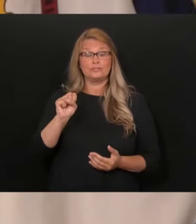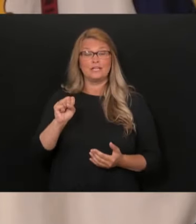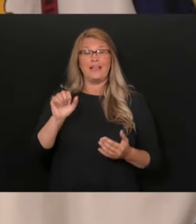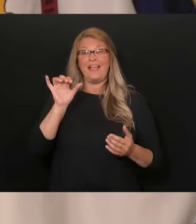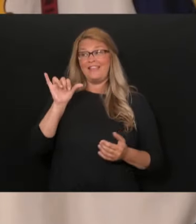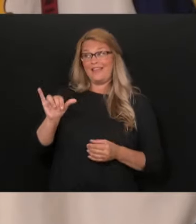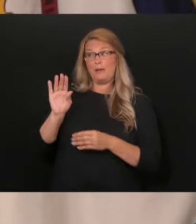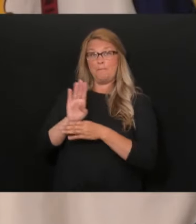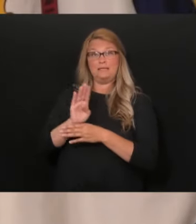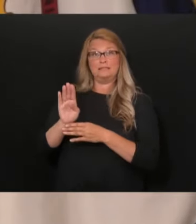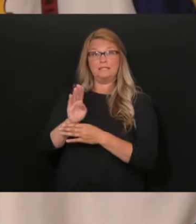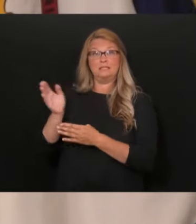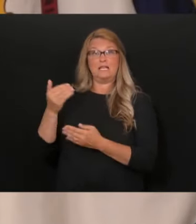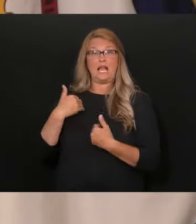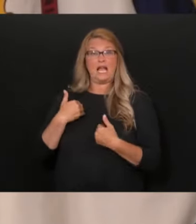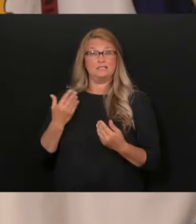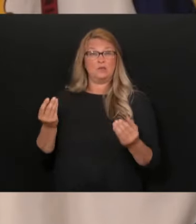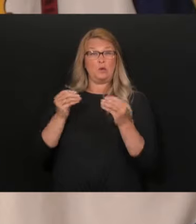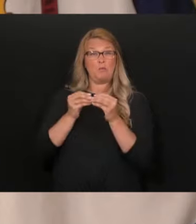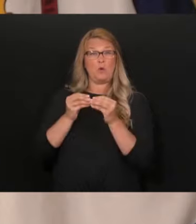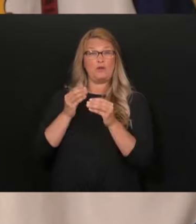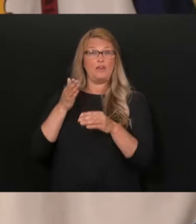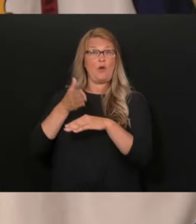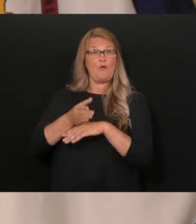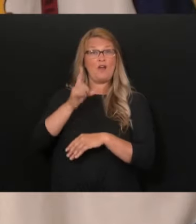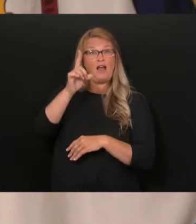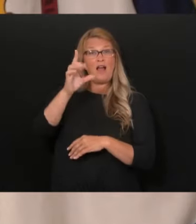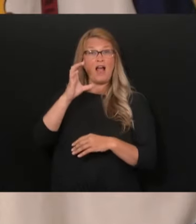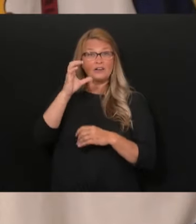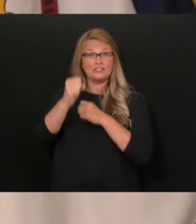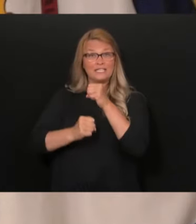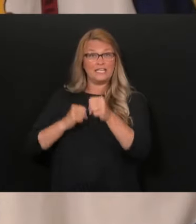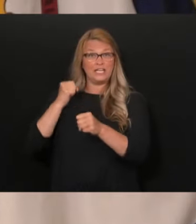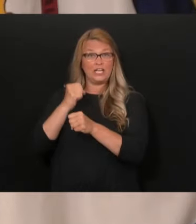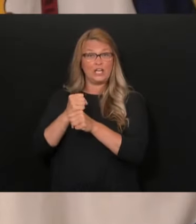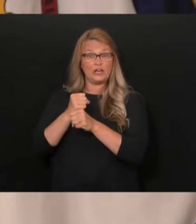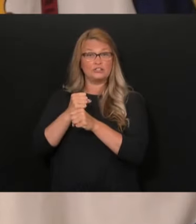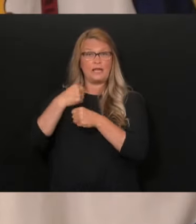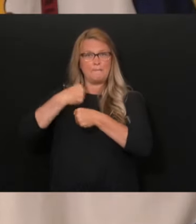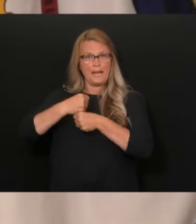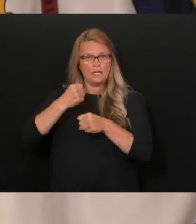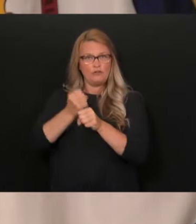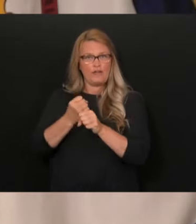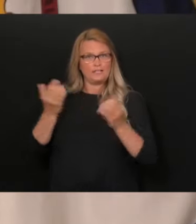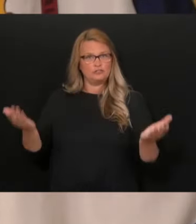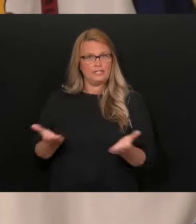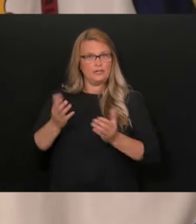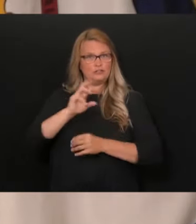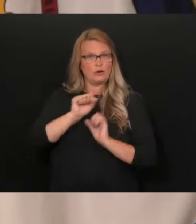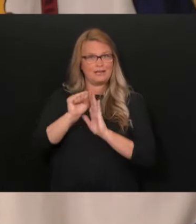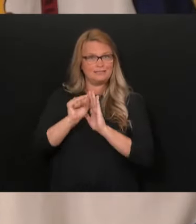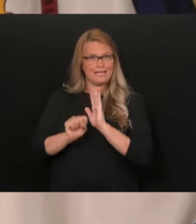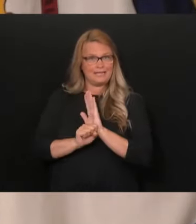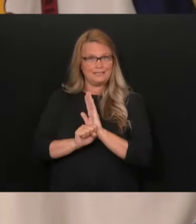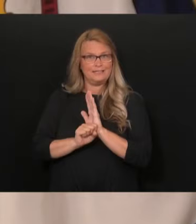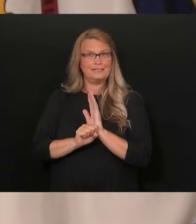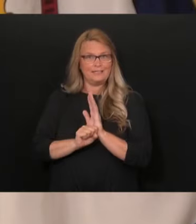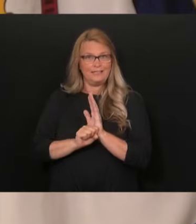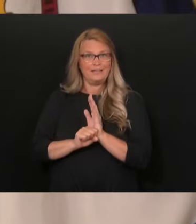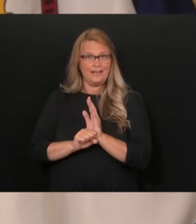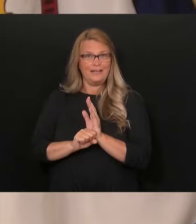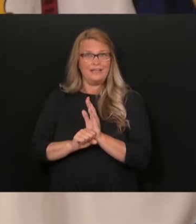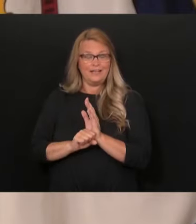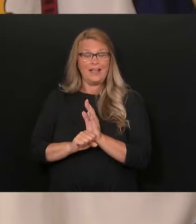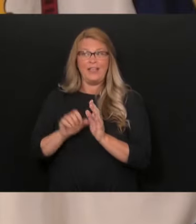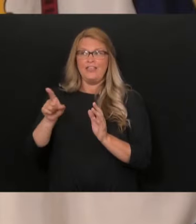Industries brings more than 100 years of global manufacturing excellence to our state. They are making a statement